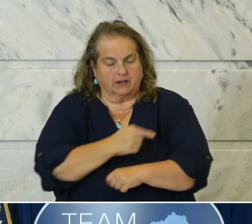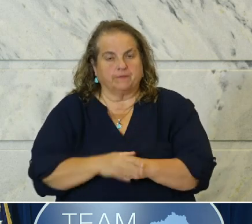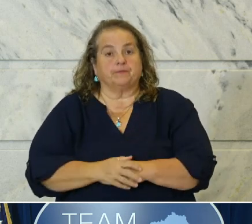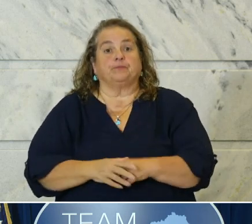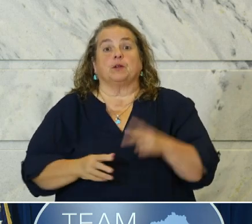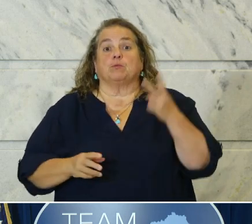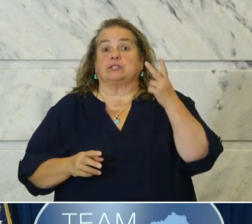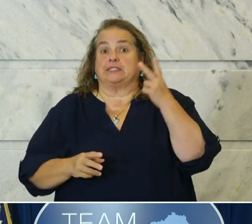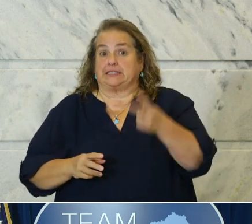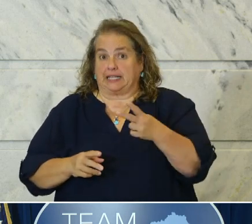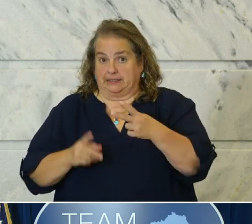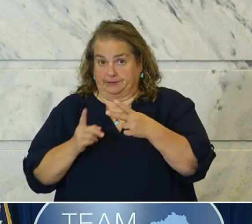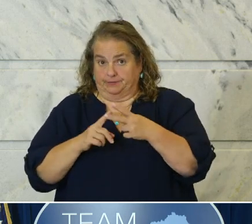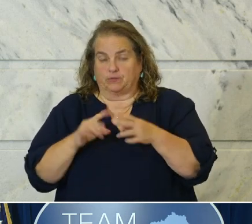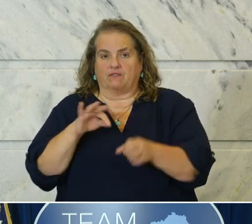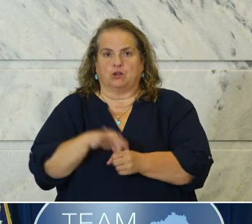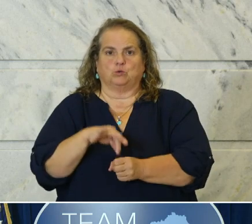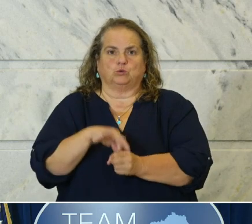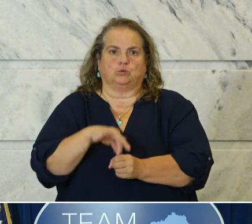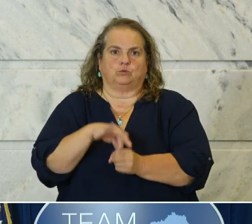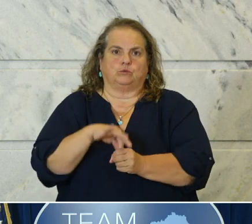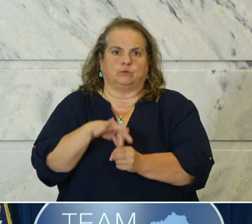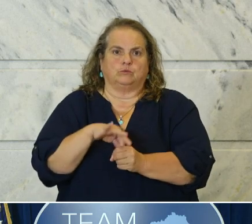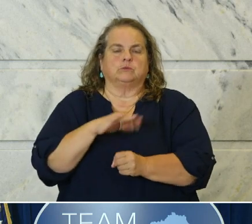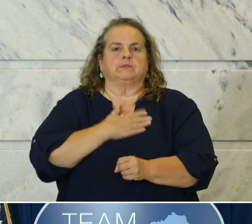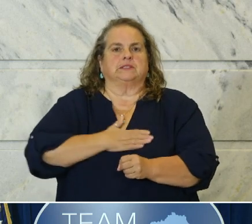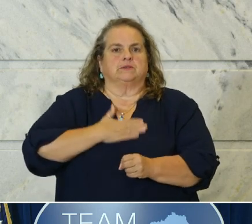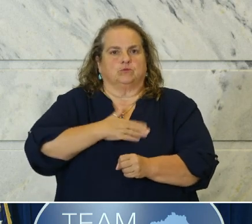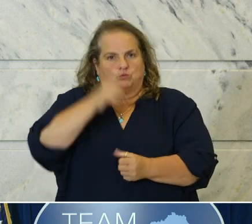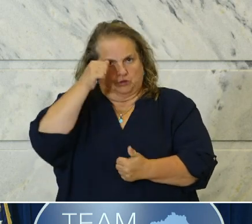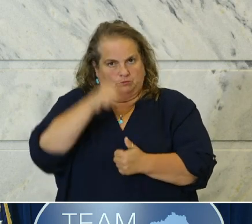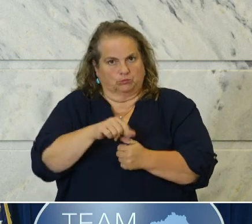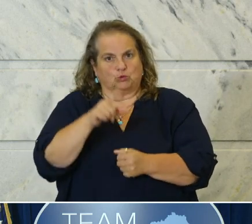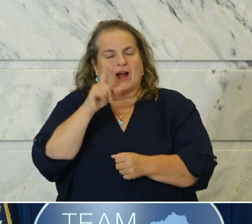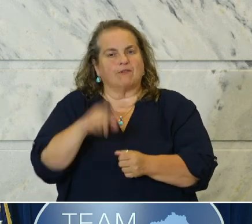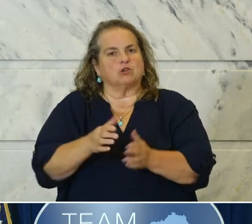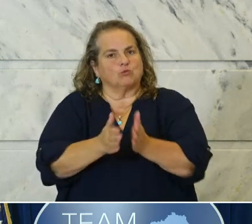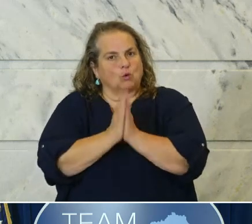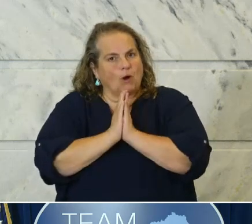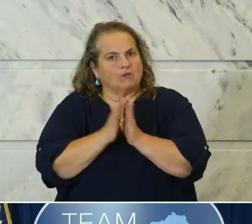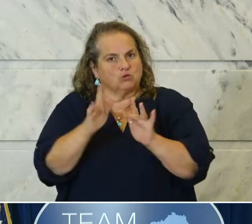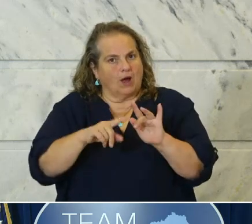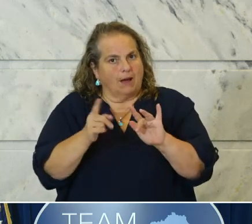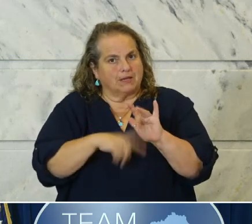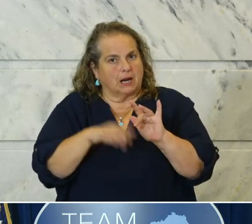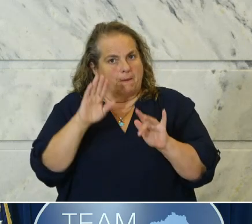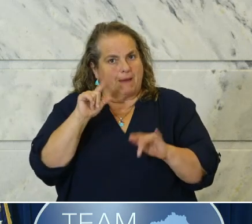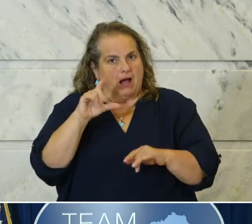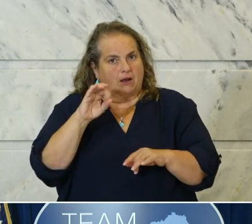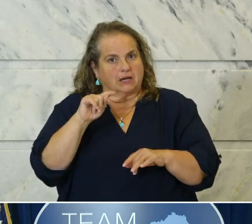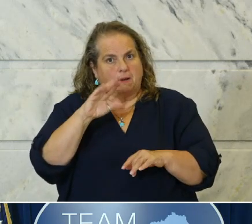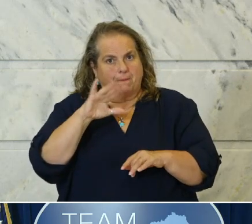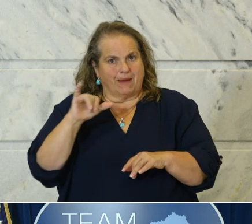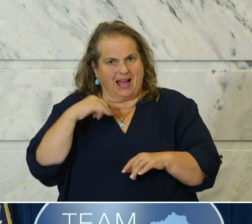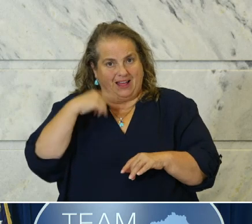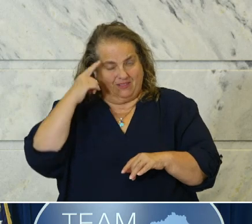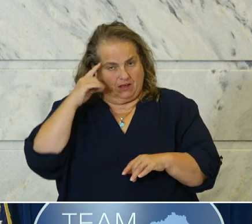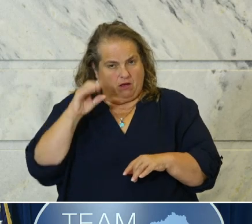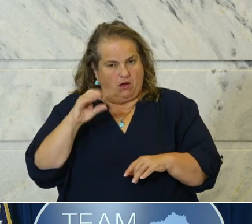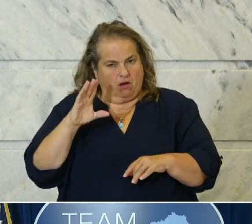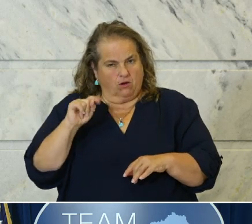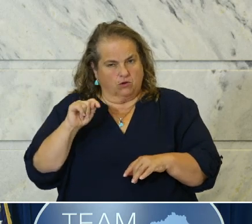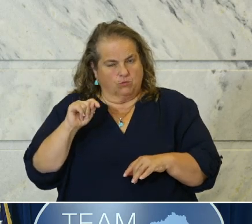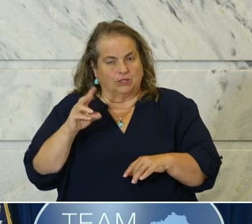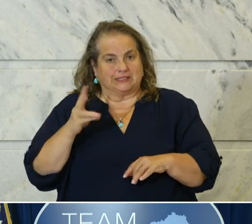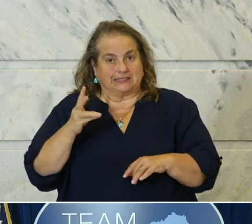two, vote. Remember, you have to request your absentee ballot by, I believe it is October